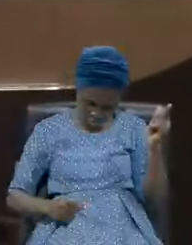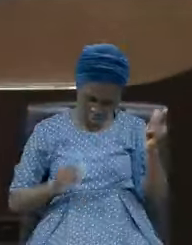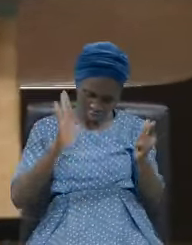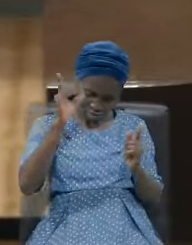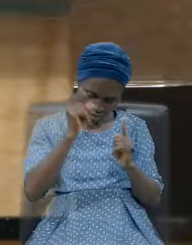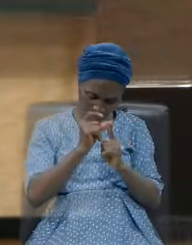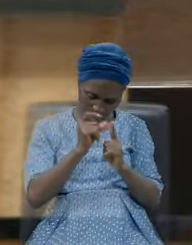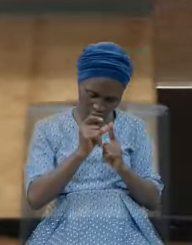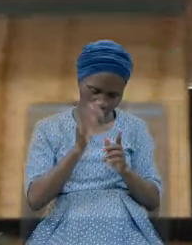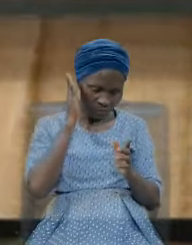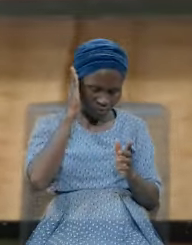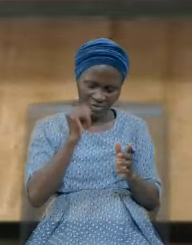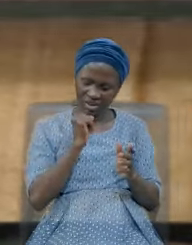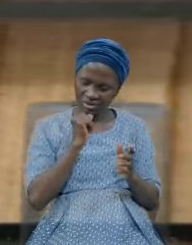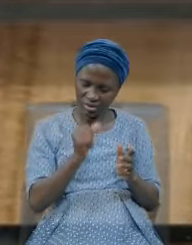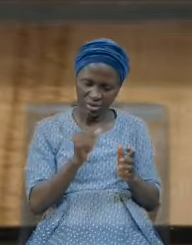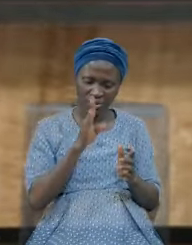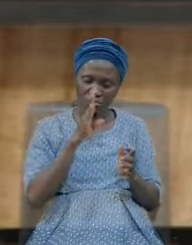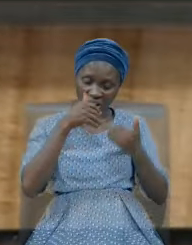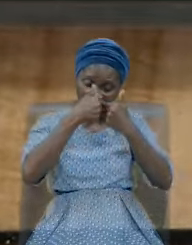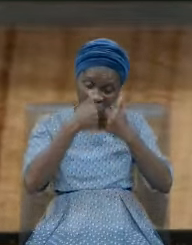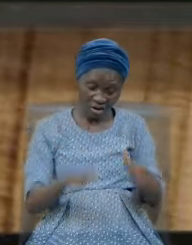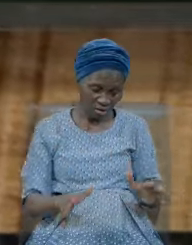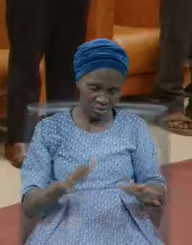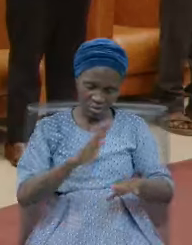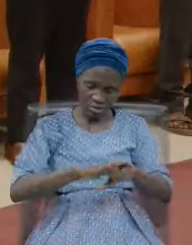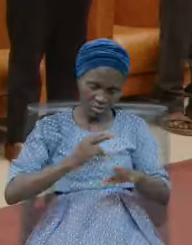word will not be lost on us.